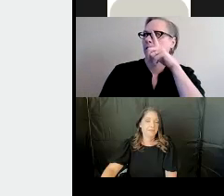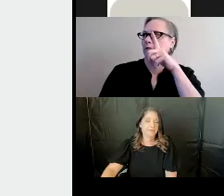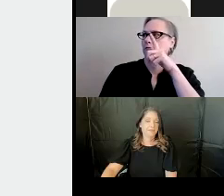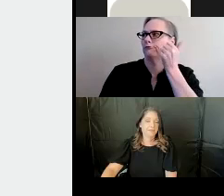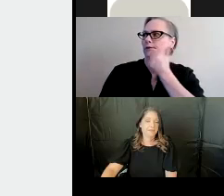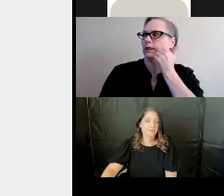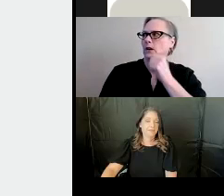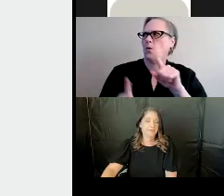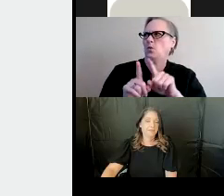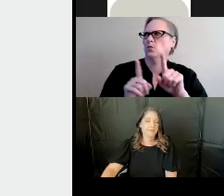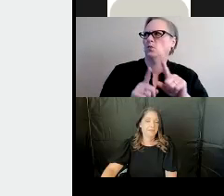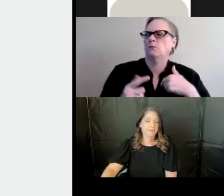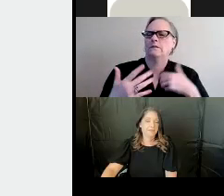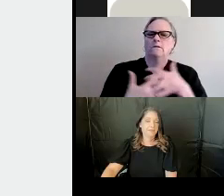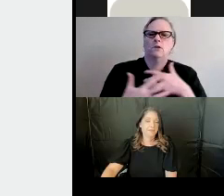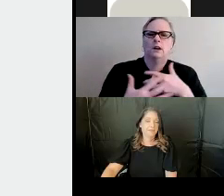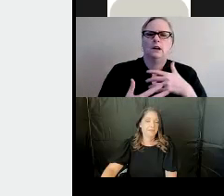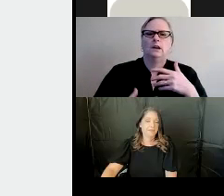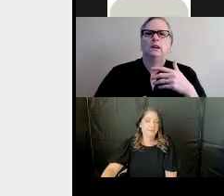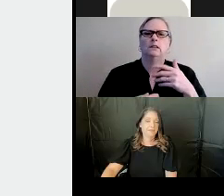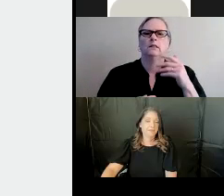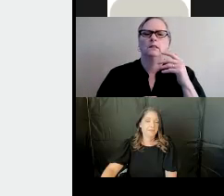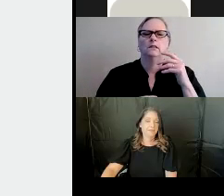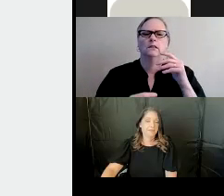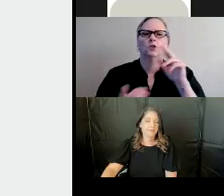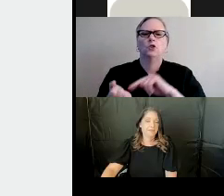afraid of Sandra and fears retaliation.